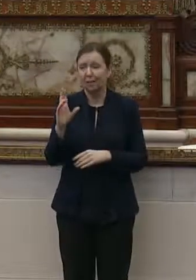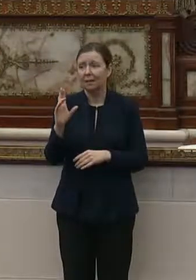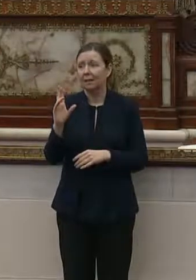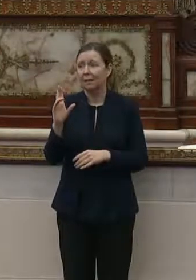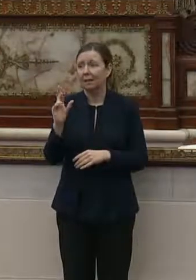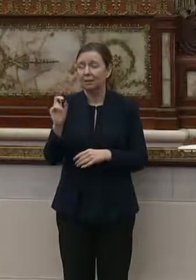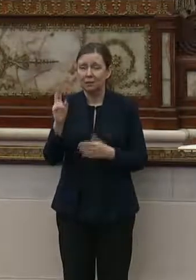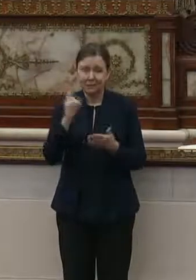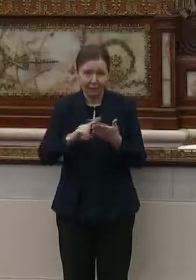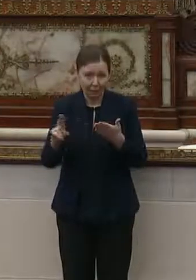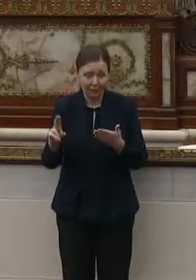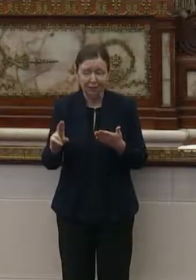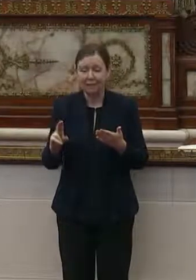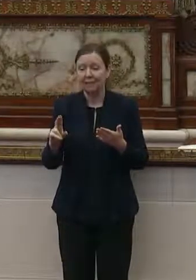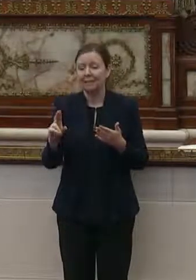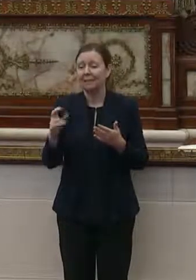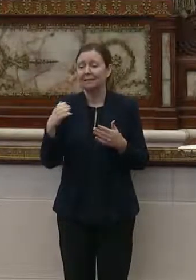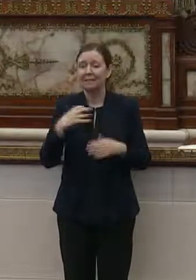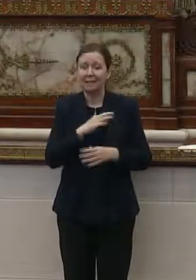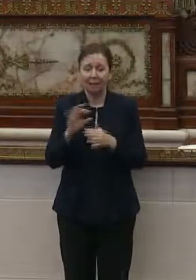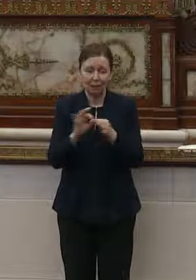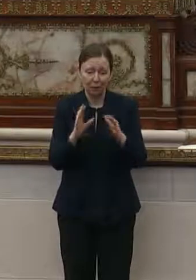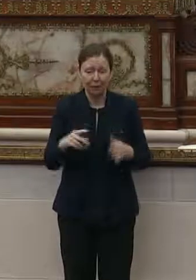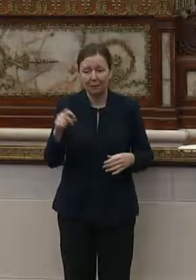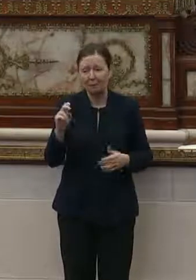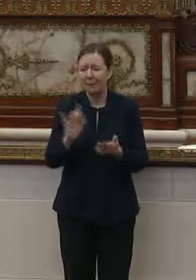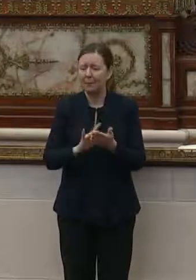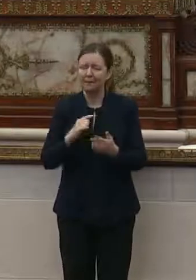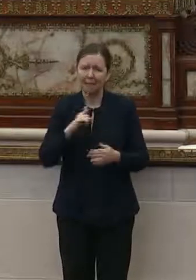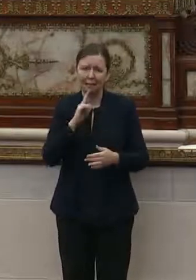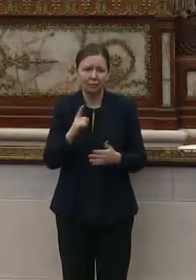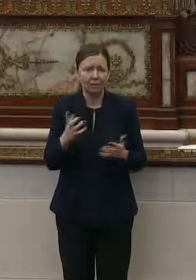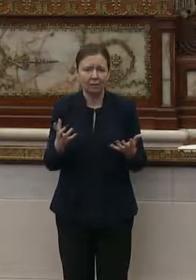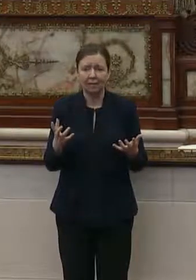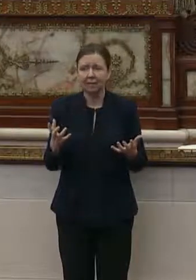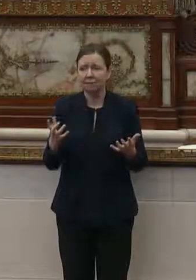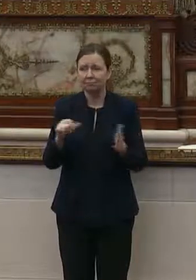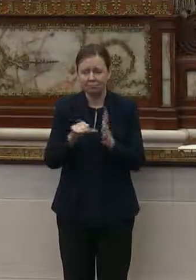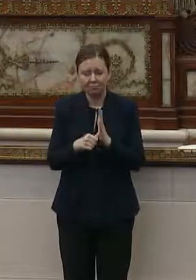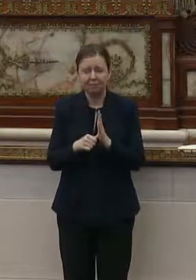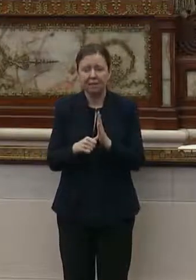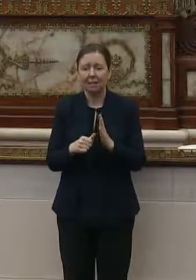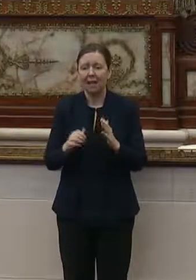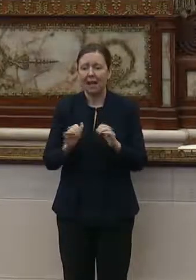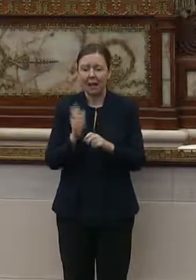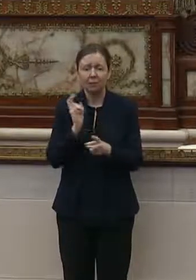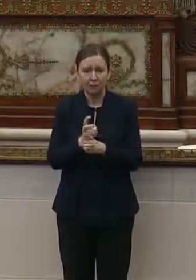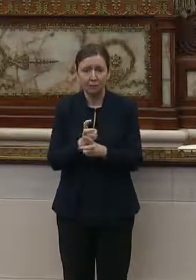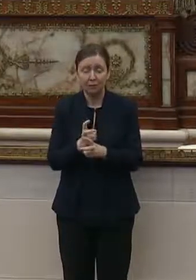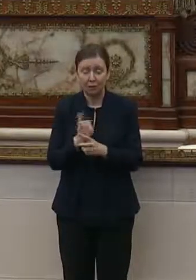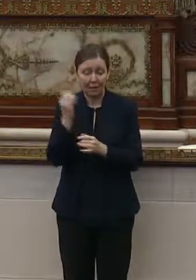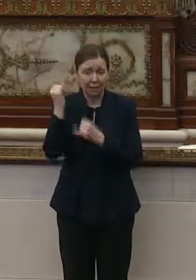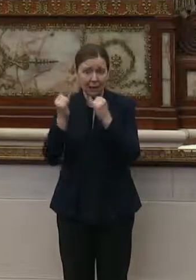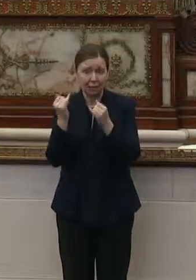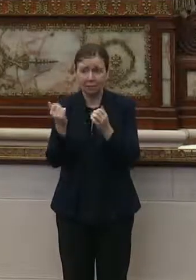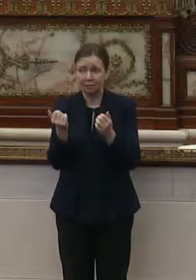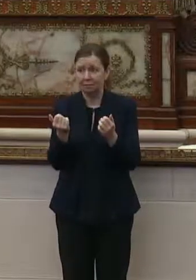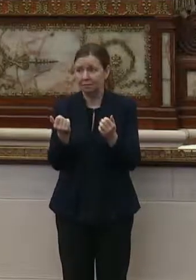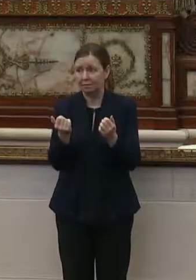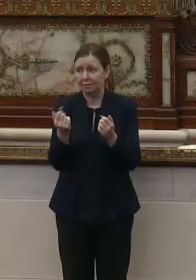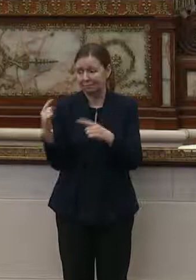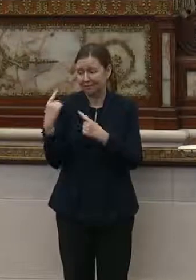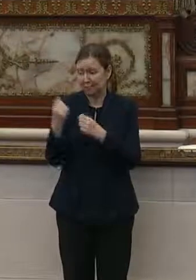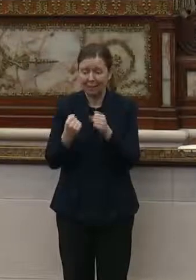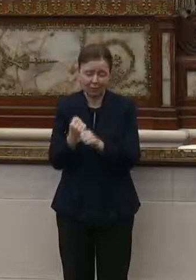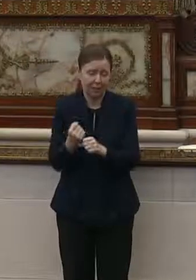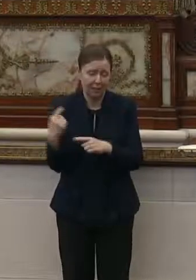former staffing coordinator at Penn Medicine. So I really want to underscore how difficult I imagine this past year